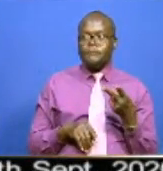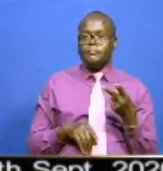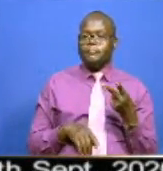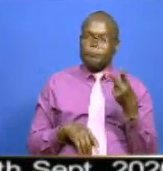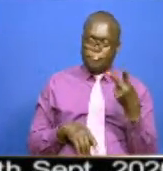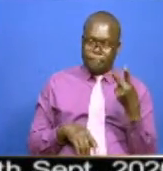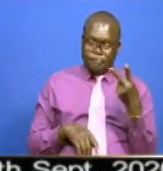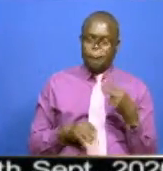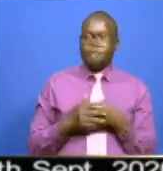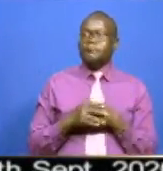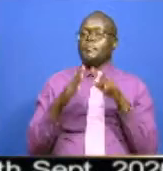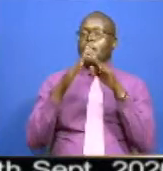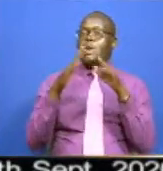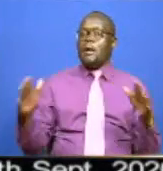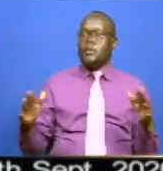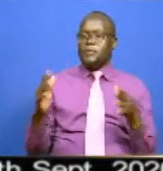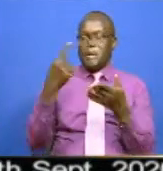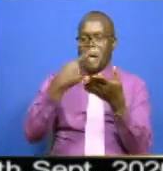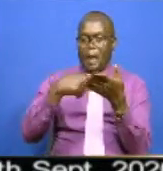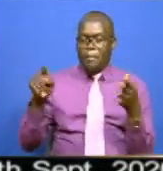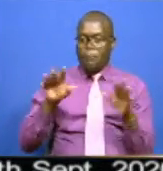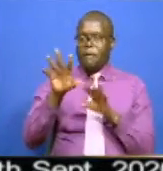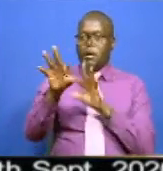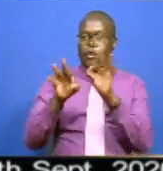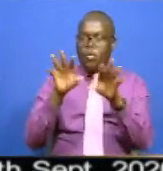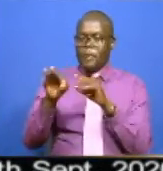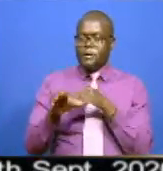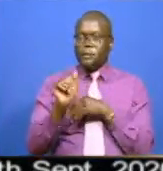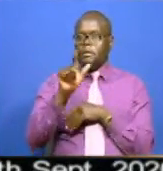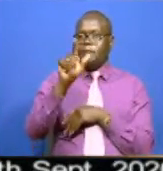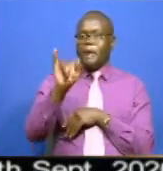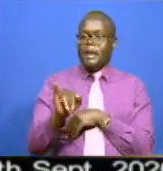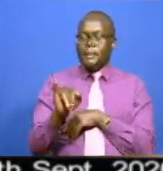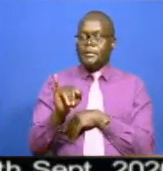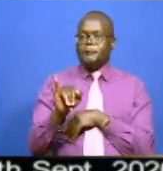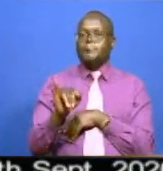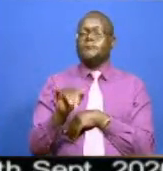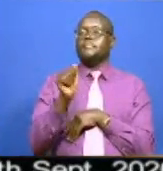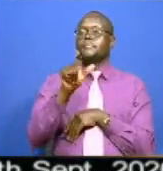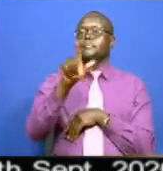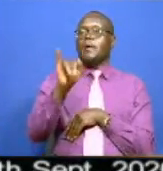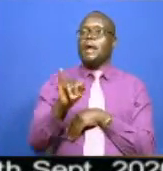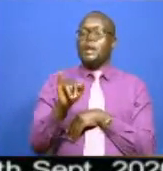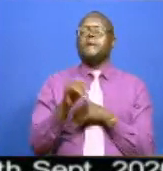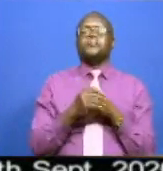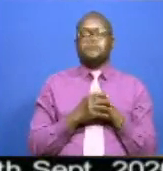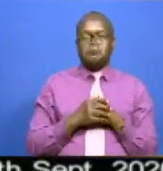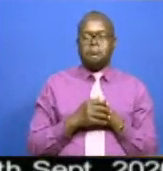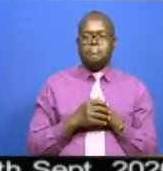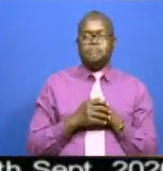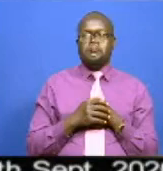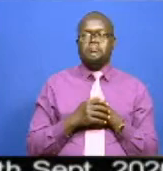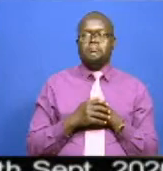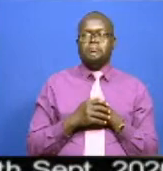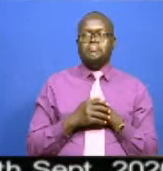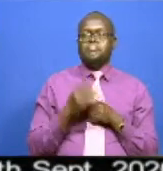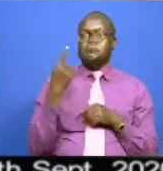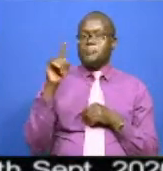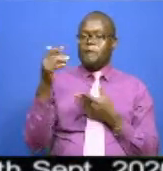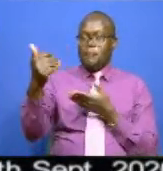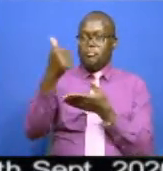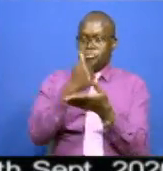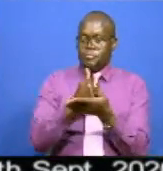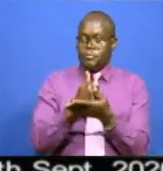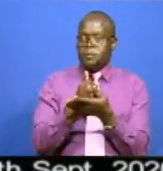Two, that the House approves the nomination of Ali Abdurahi Suaru for the appointment